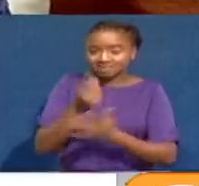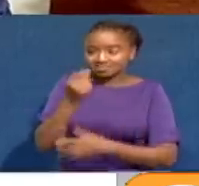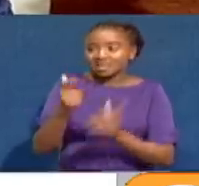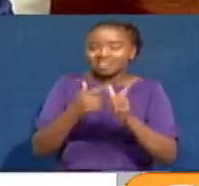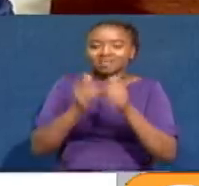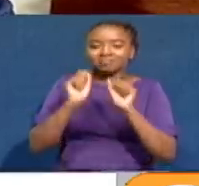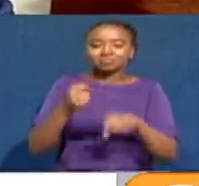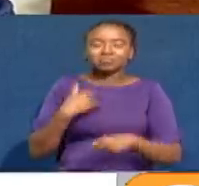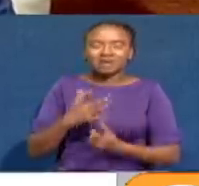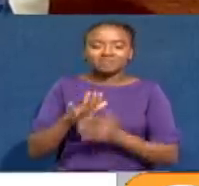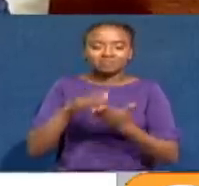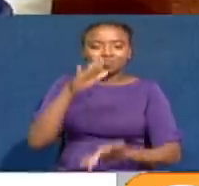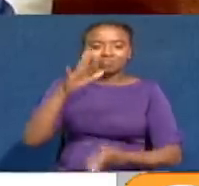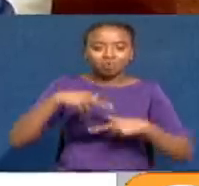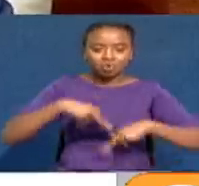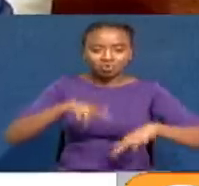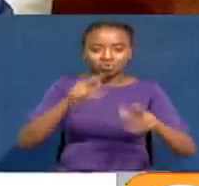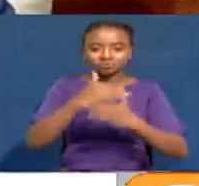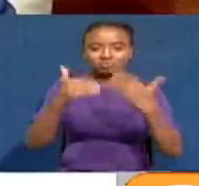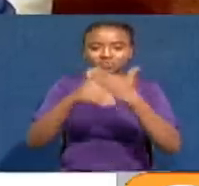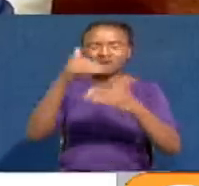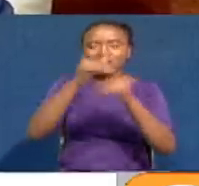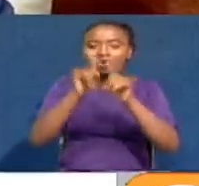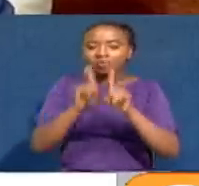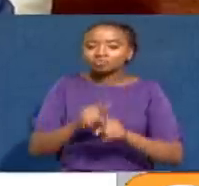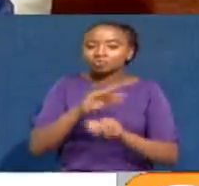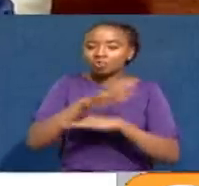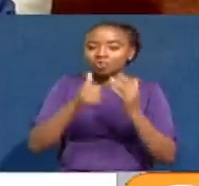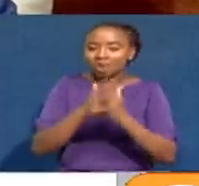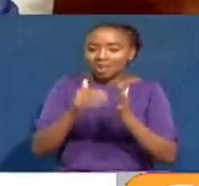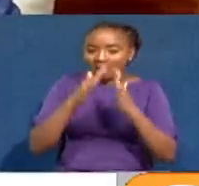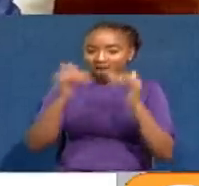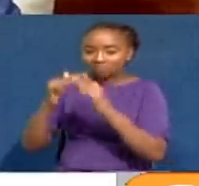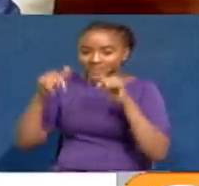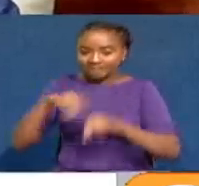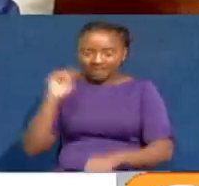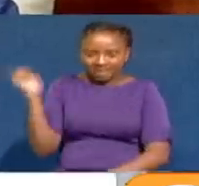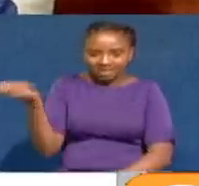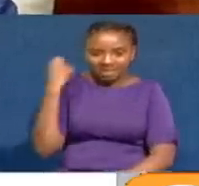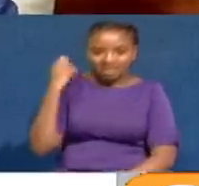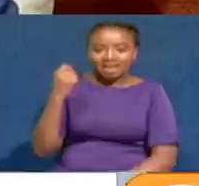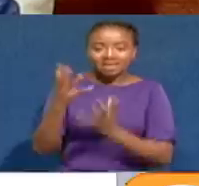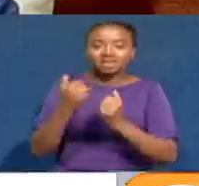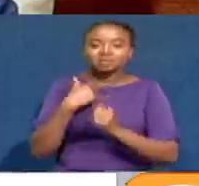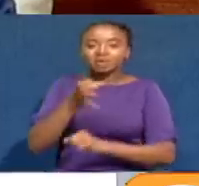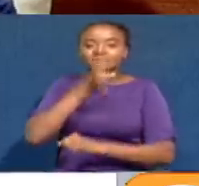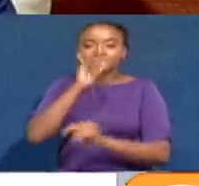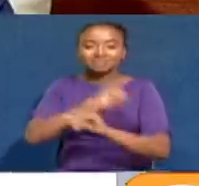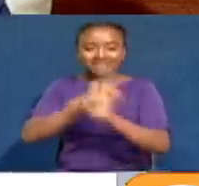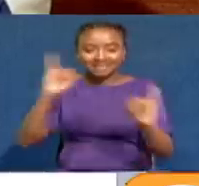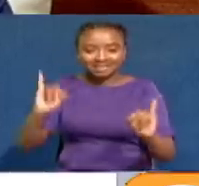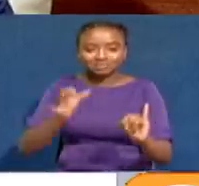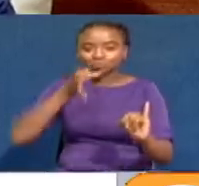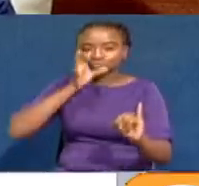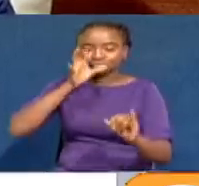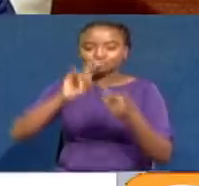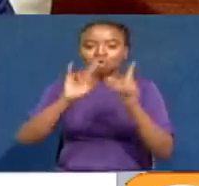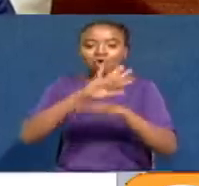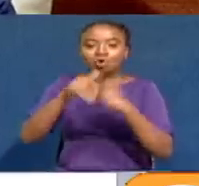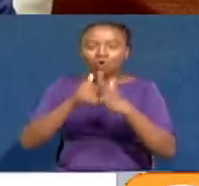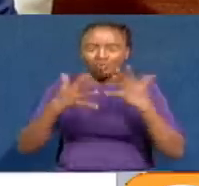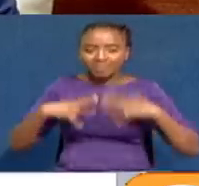double of roads being constructed. Every household in Kenya ought to have safe drinking, clean water. Every home in